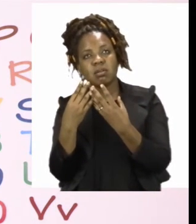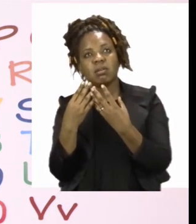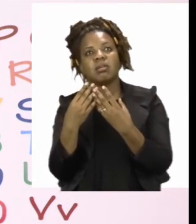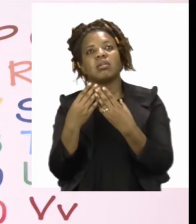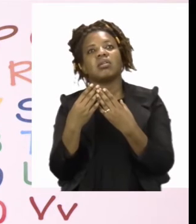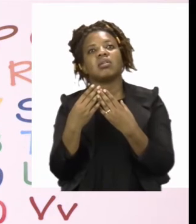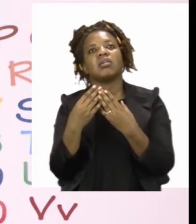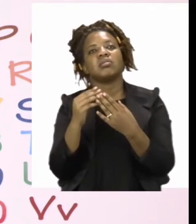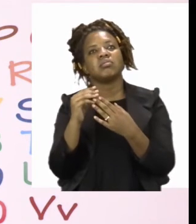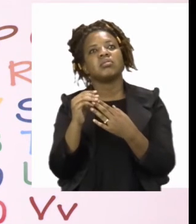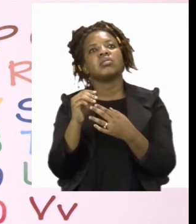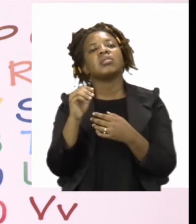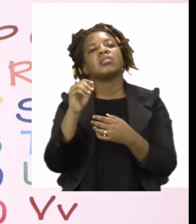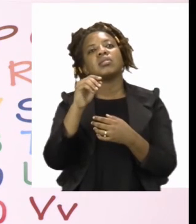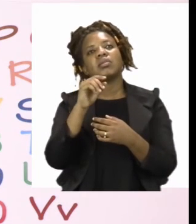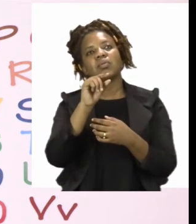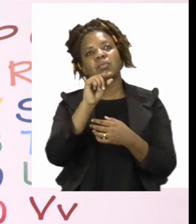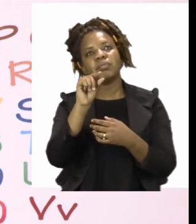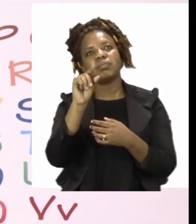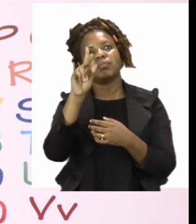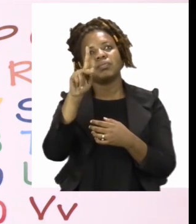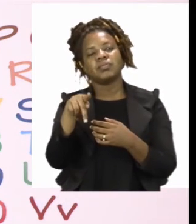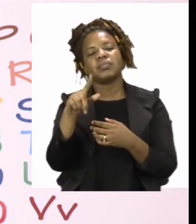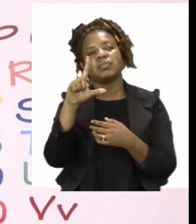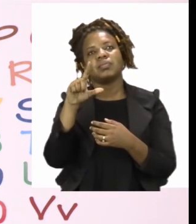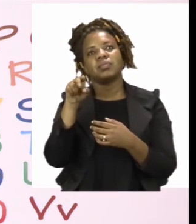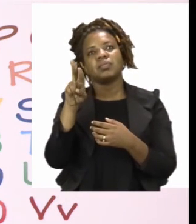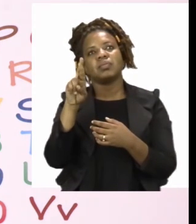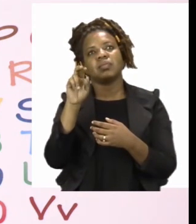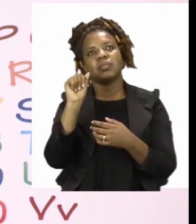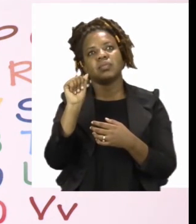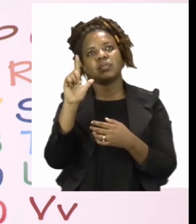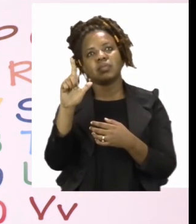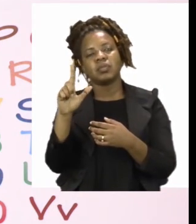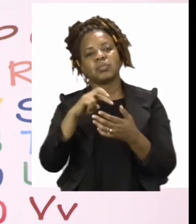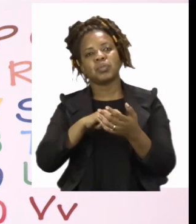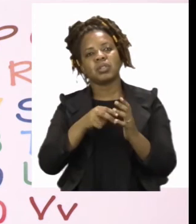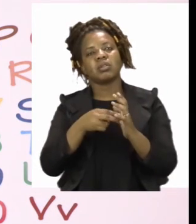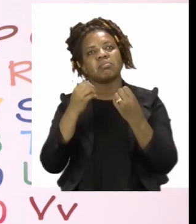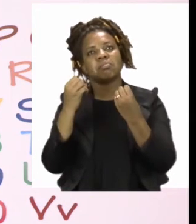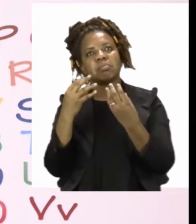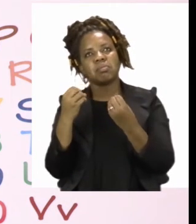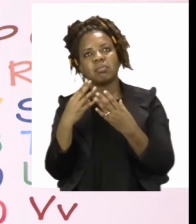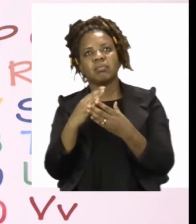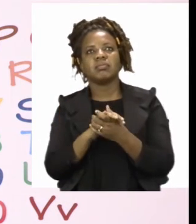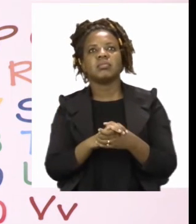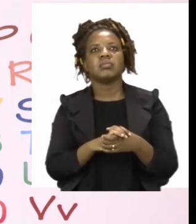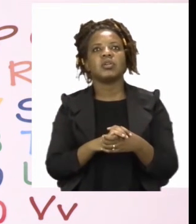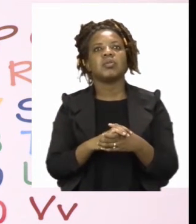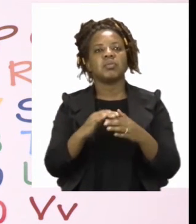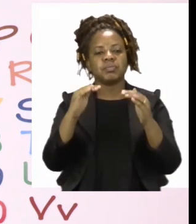or more. And then with the irregular plural